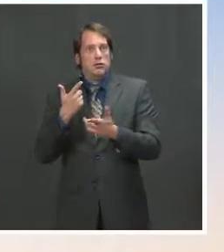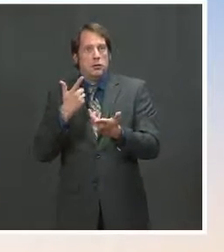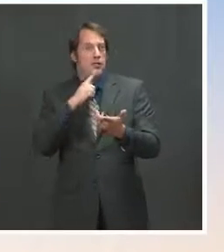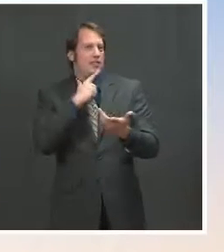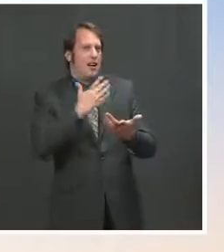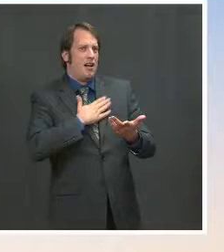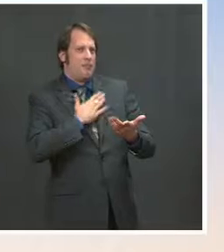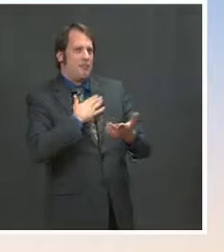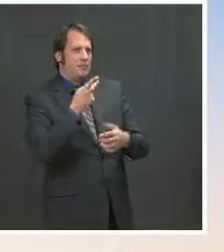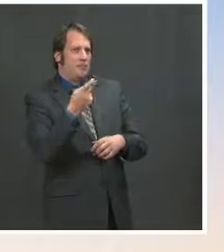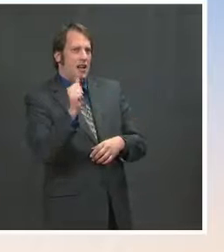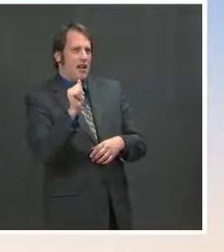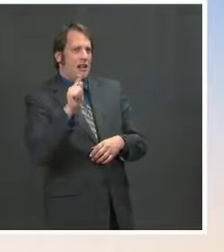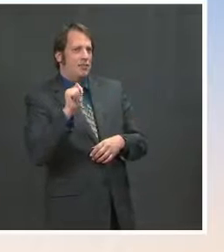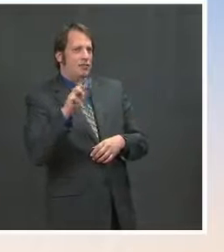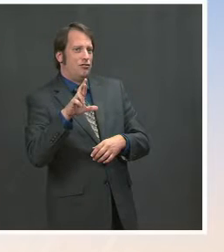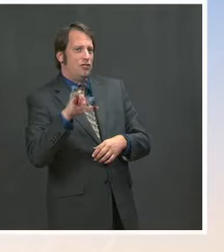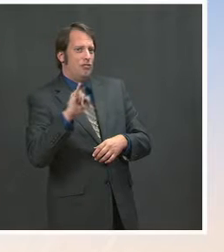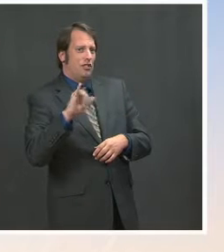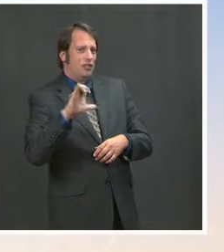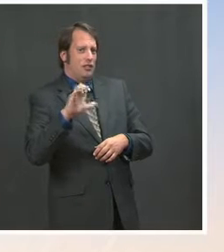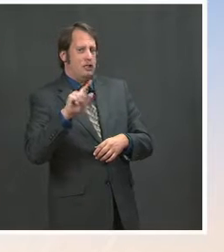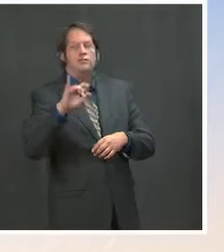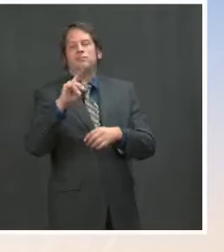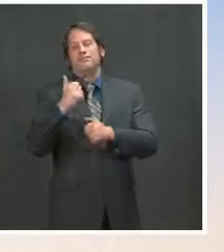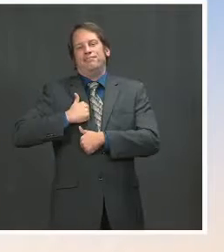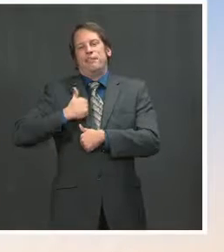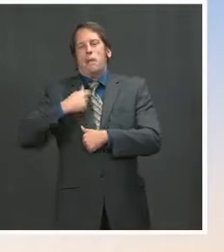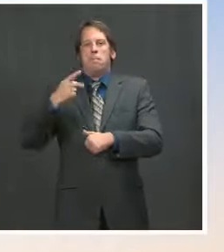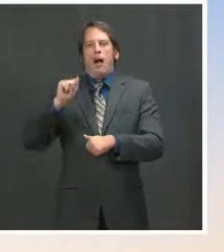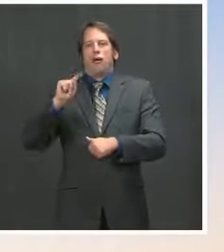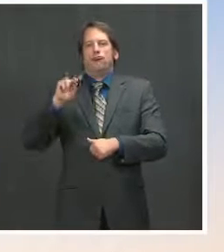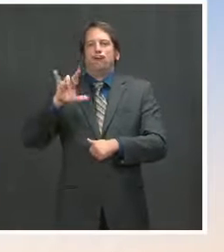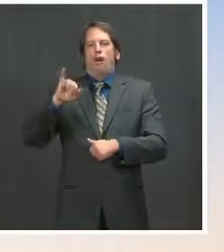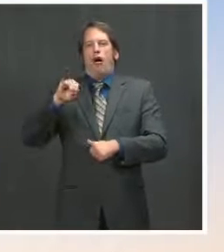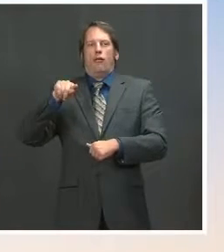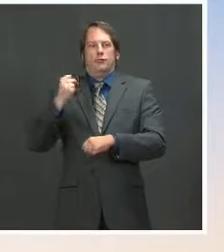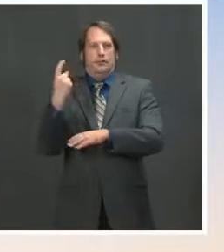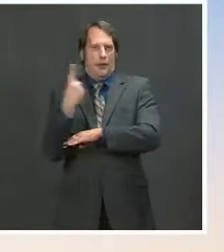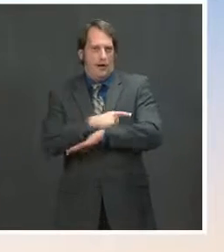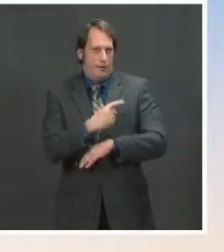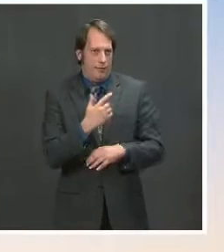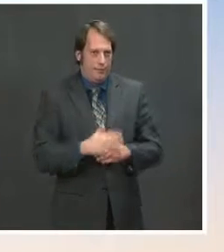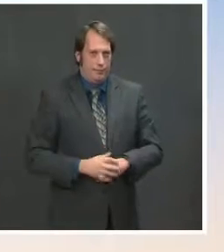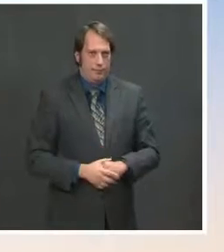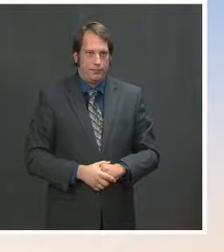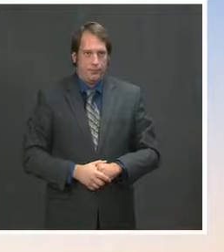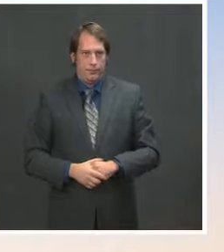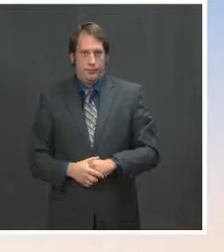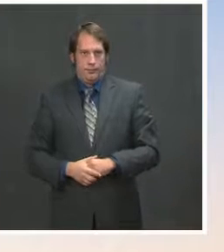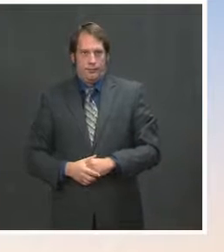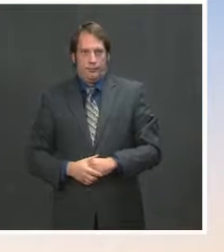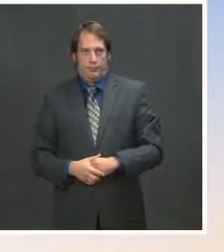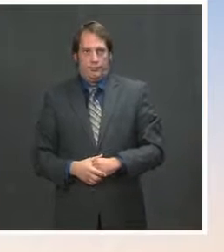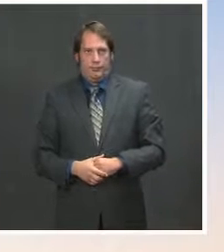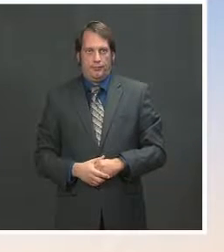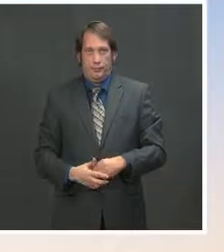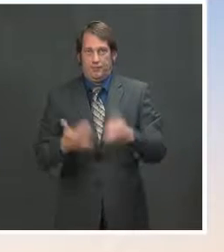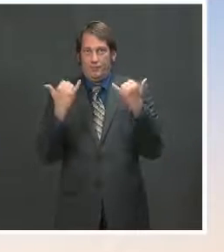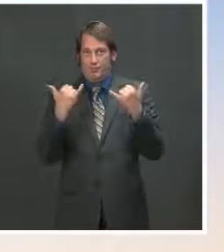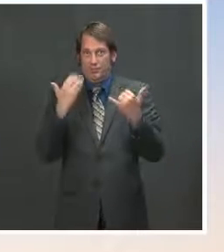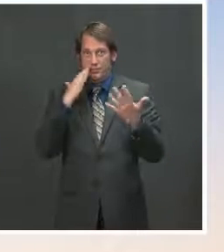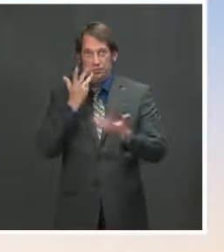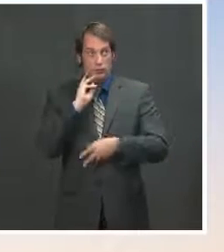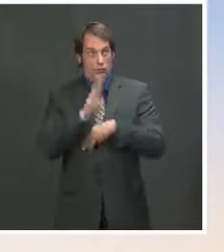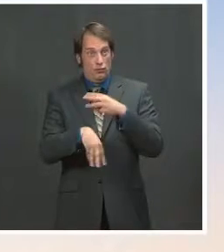terms of two matters for you, one domestic, one foreign, starting here at home. The nation is obviously watching right now the closing arguments in the Derek